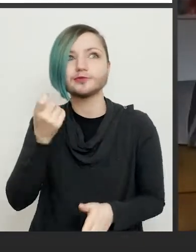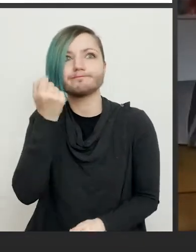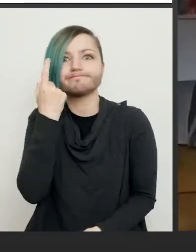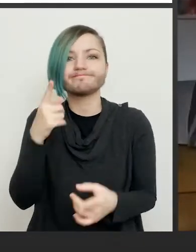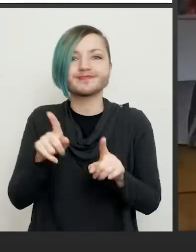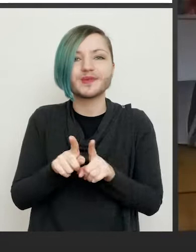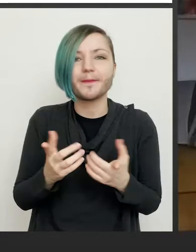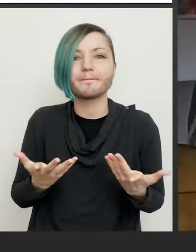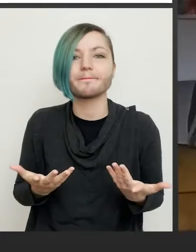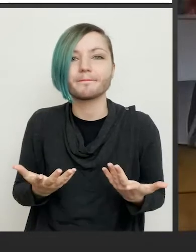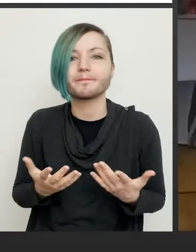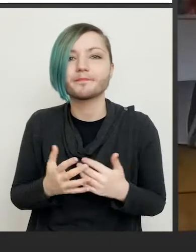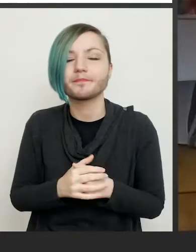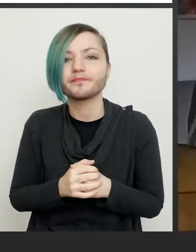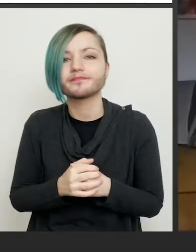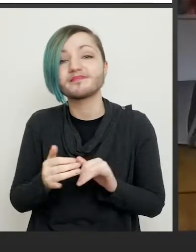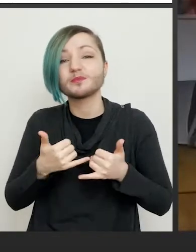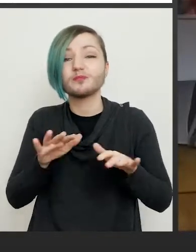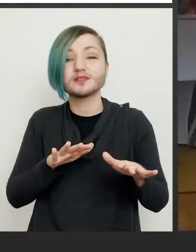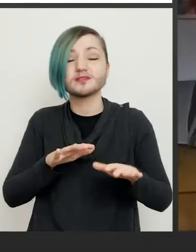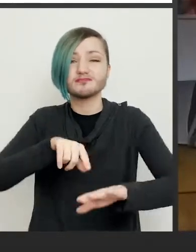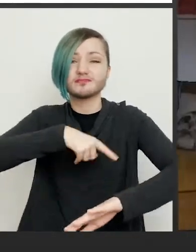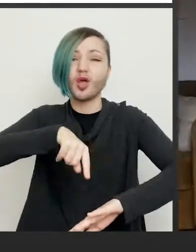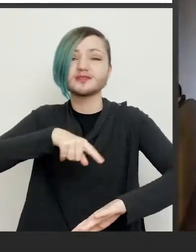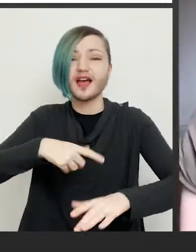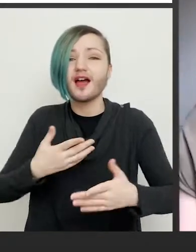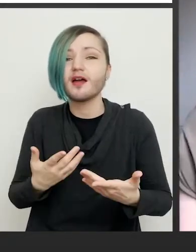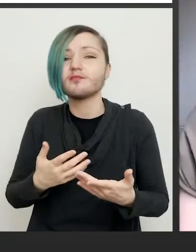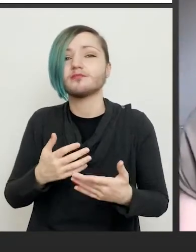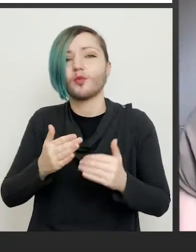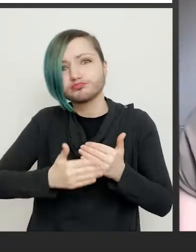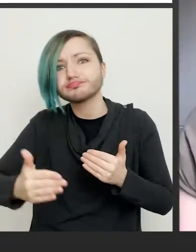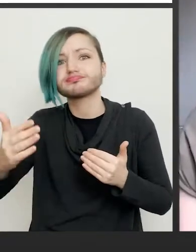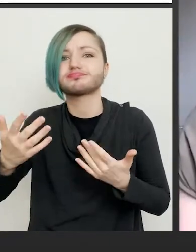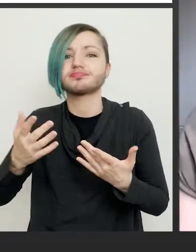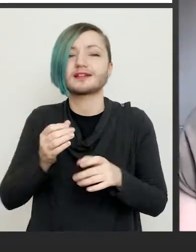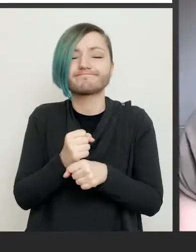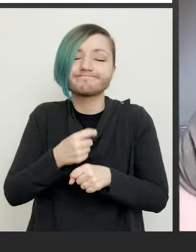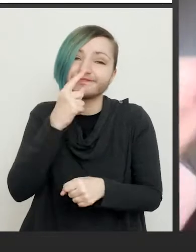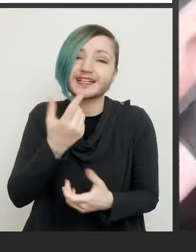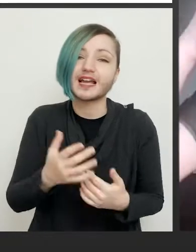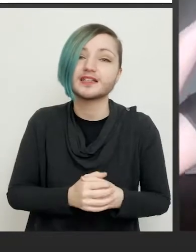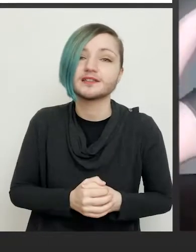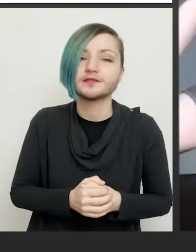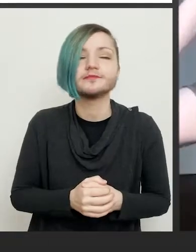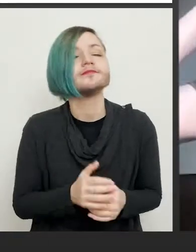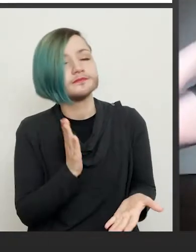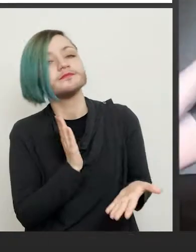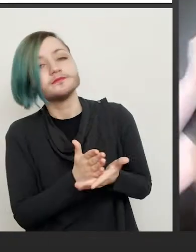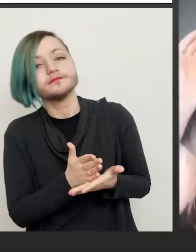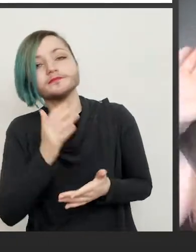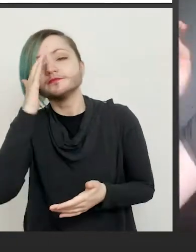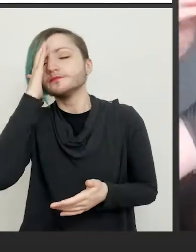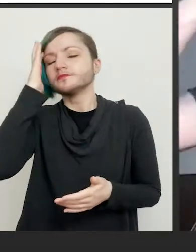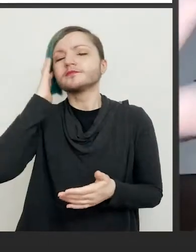it, and that can sometimes take time and can be frustrating, for sure. For sure. And I remember in the book you covered a story of